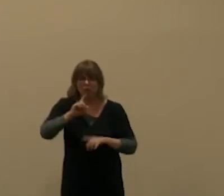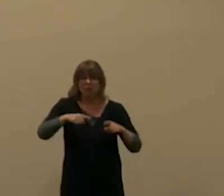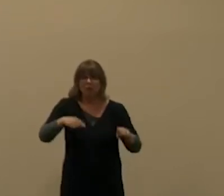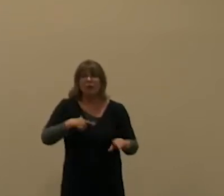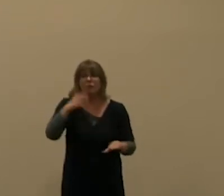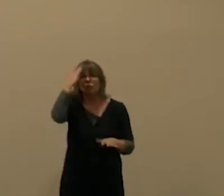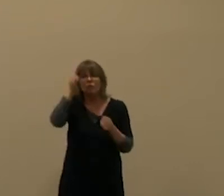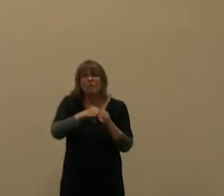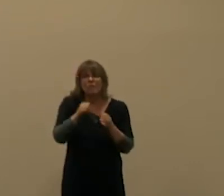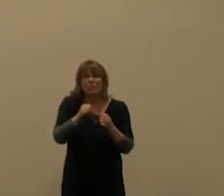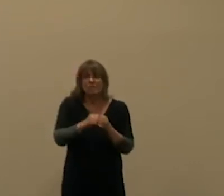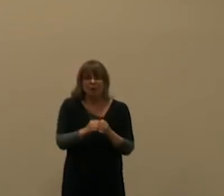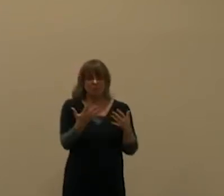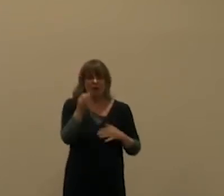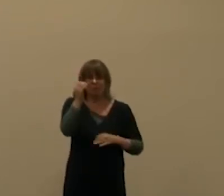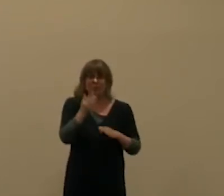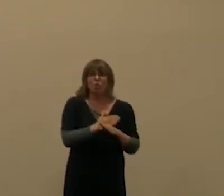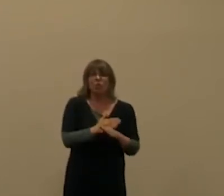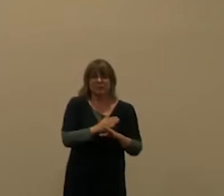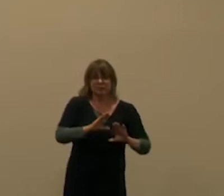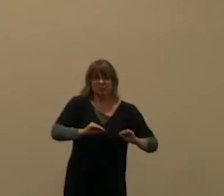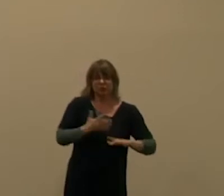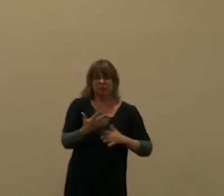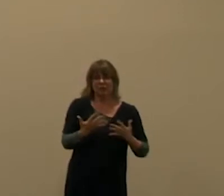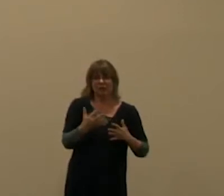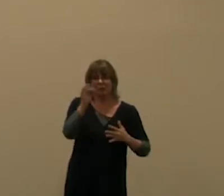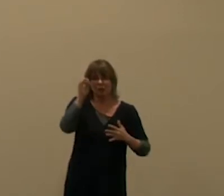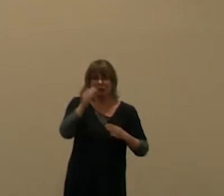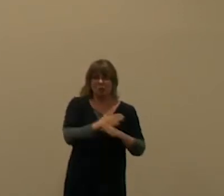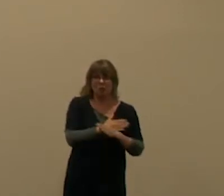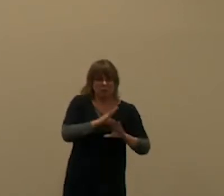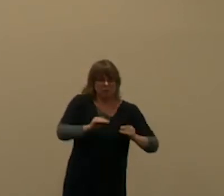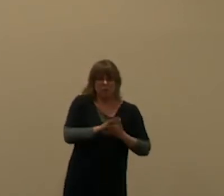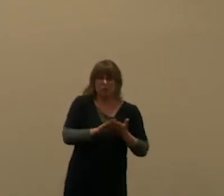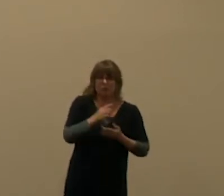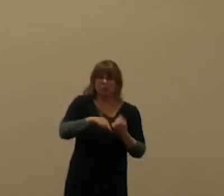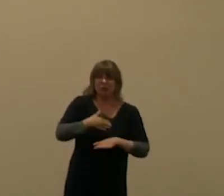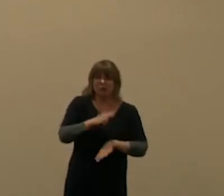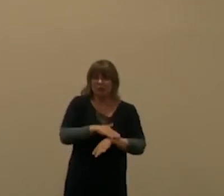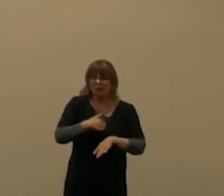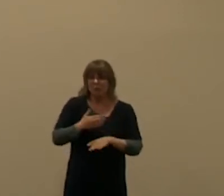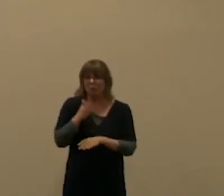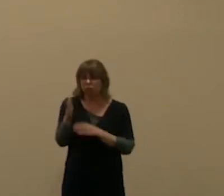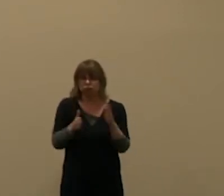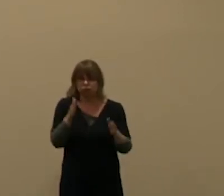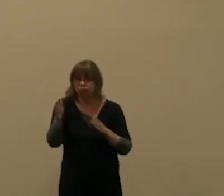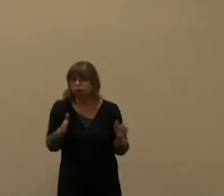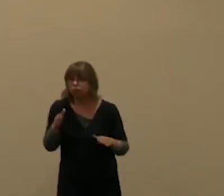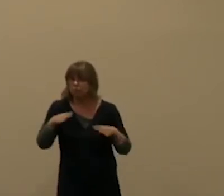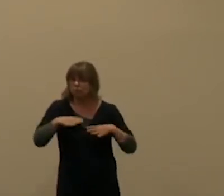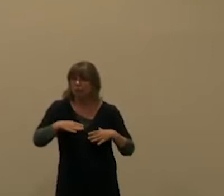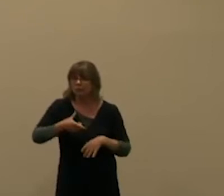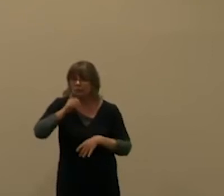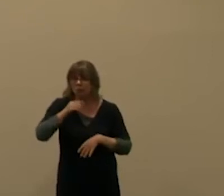do this, end meetings 5 minutes or 10 minutes earlier, everybody has time to actually do something. We also had that